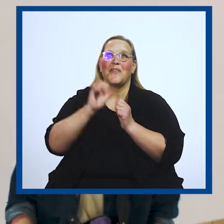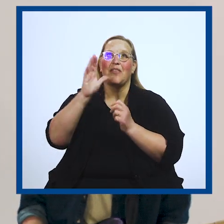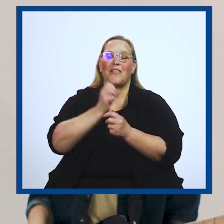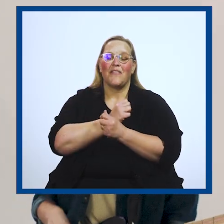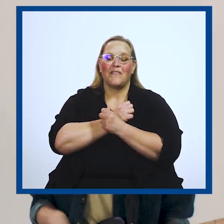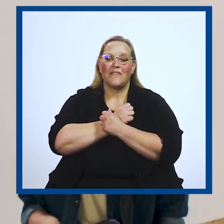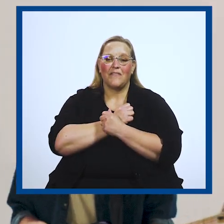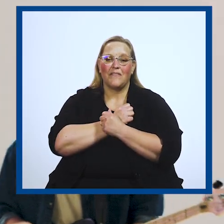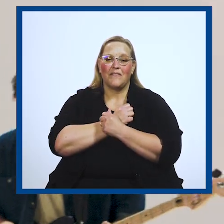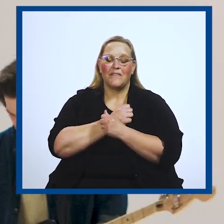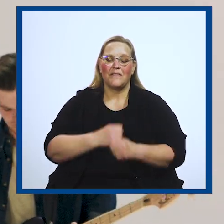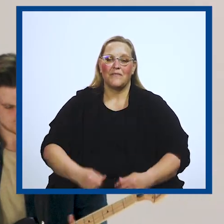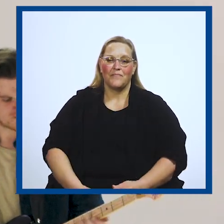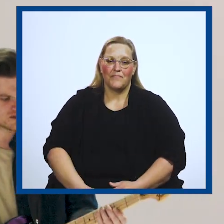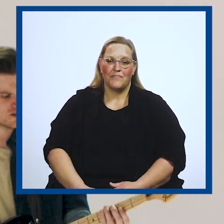love.